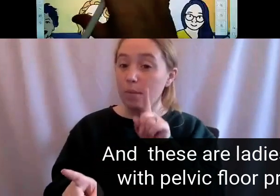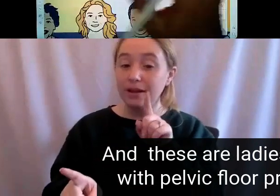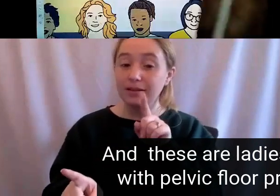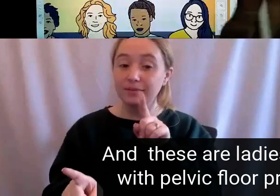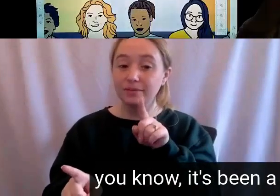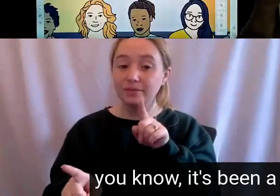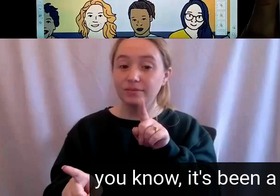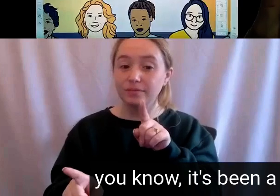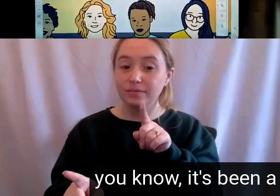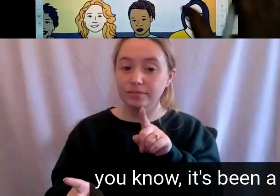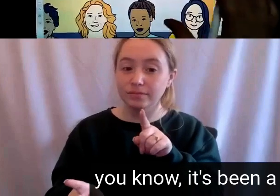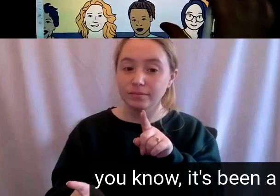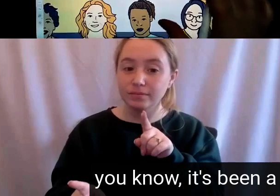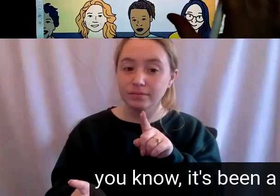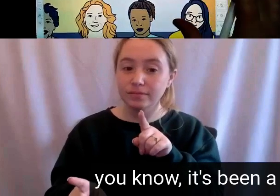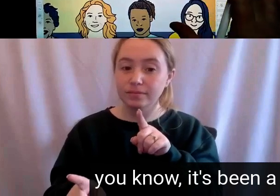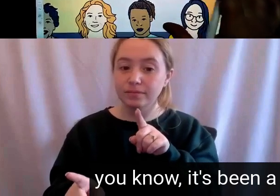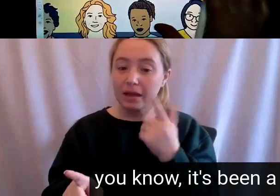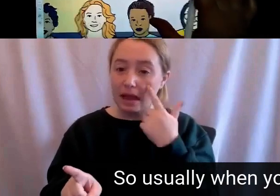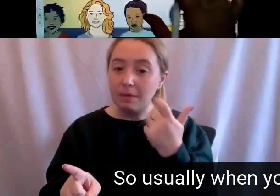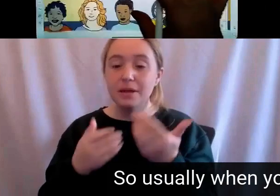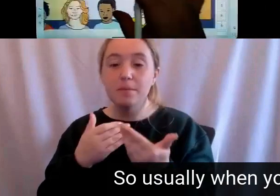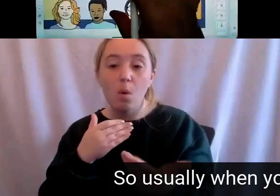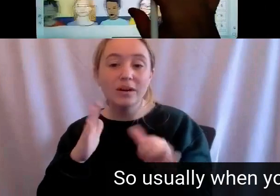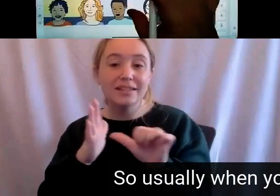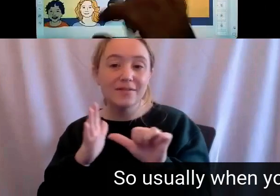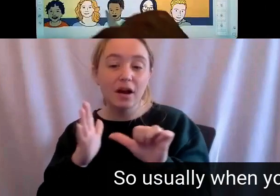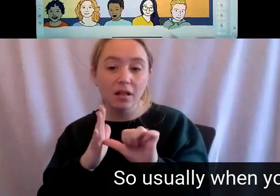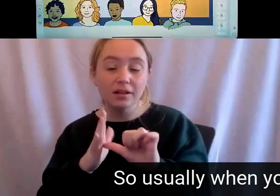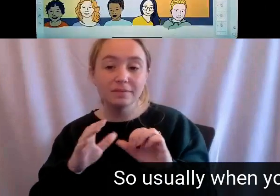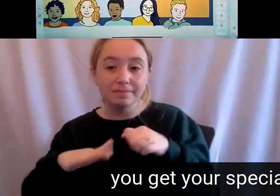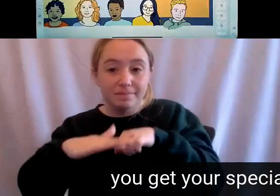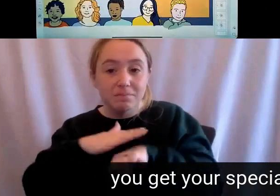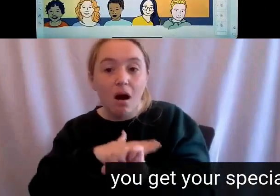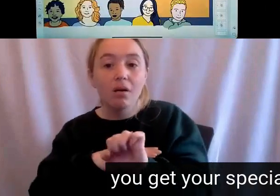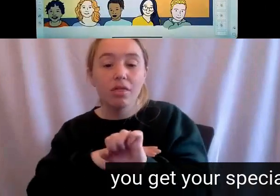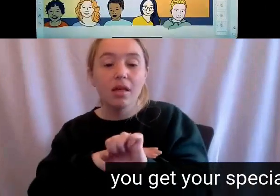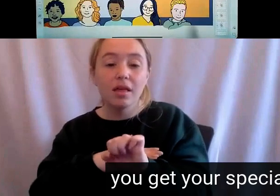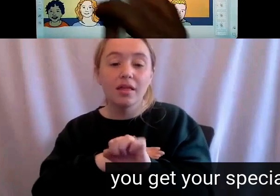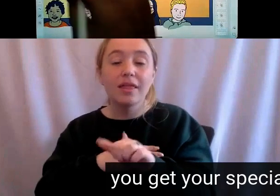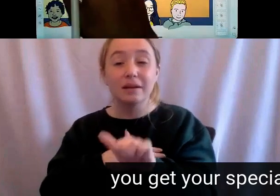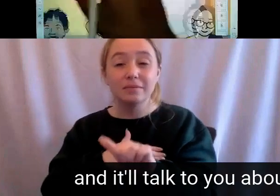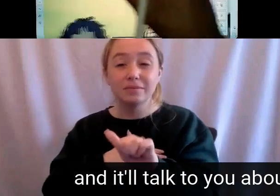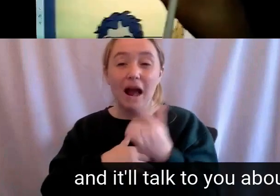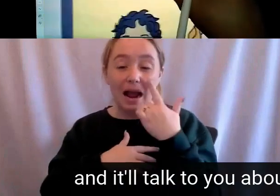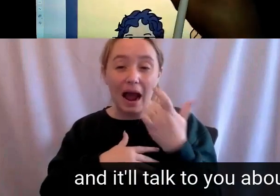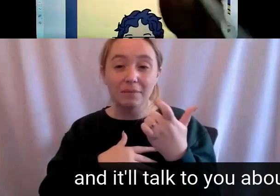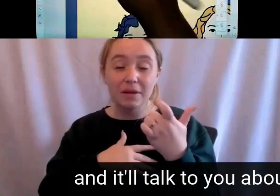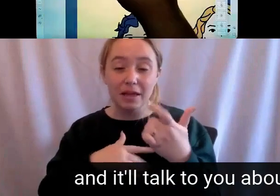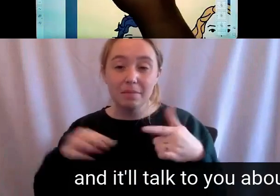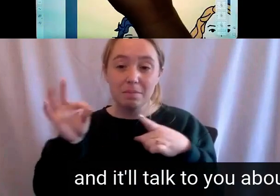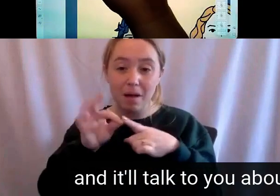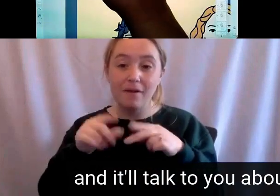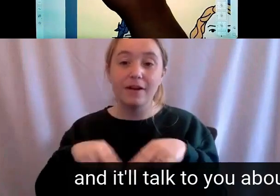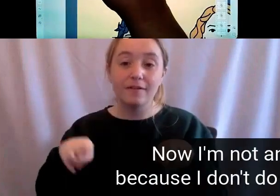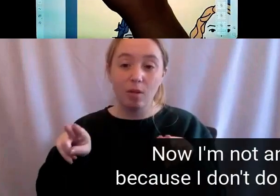problems because of, you know, it's been a more difficult delivery. So usually when you have a cesarean, you get your special cesarean booklet and it'll talk to you about your